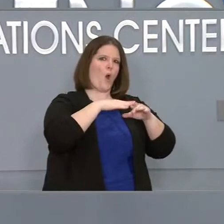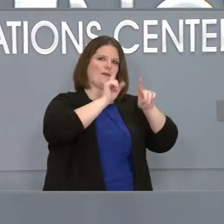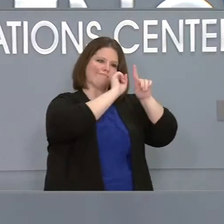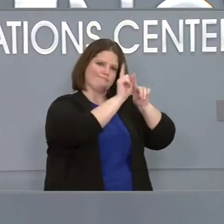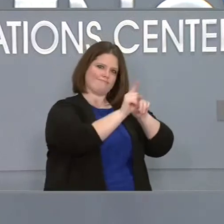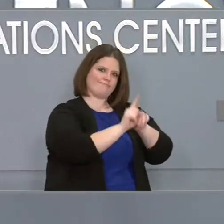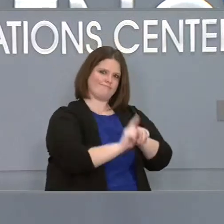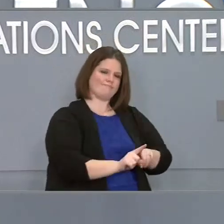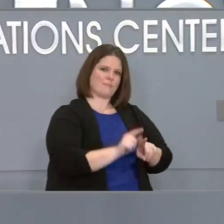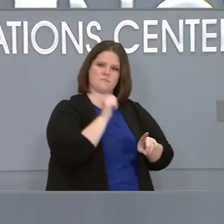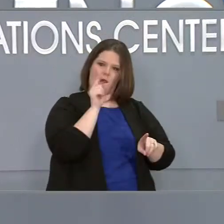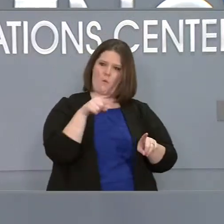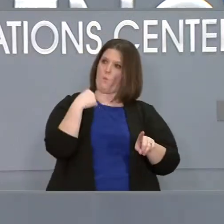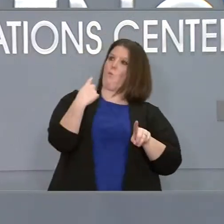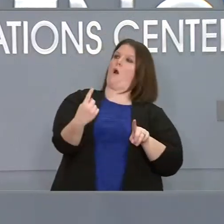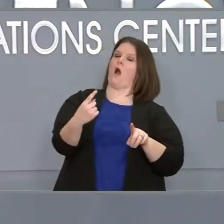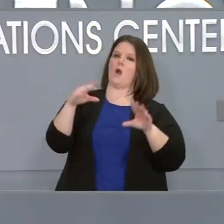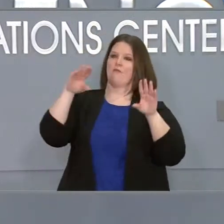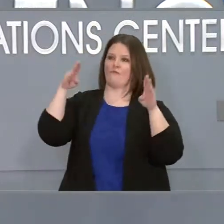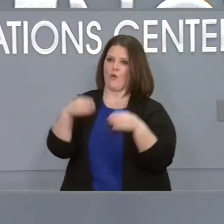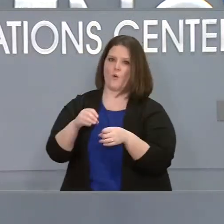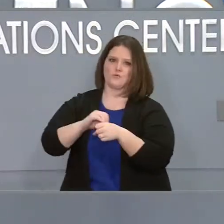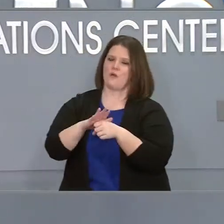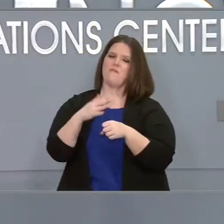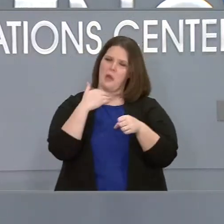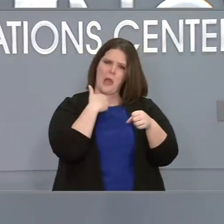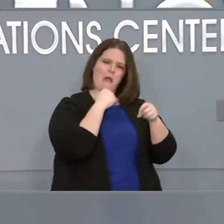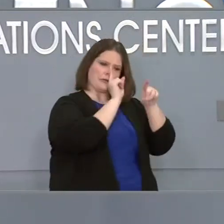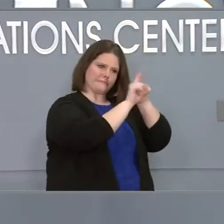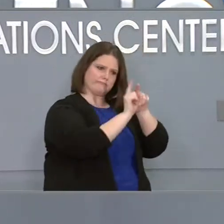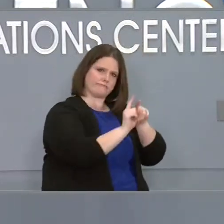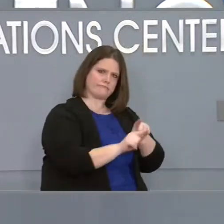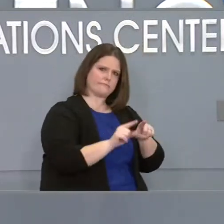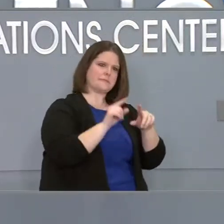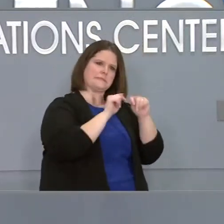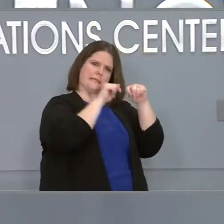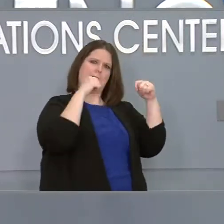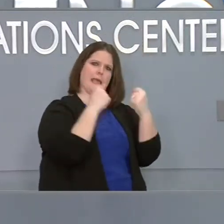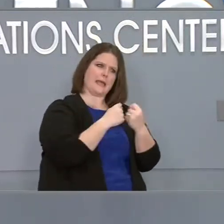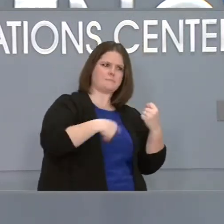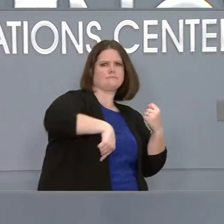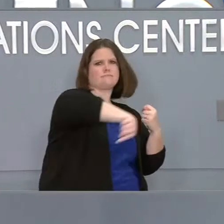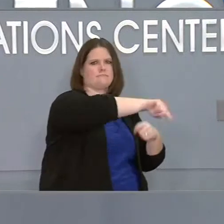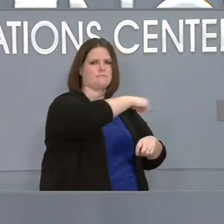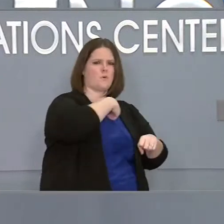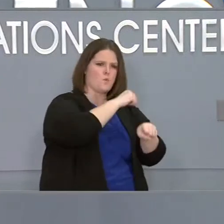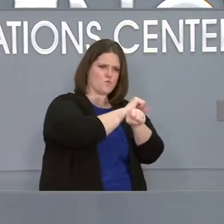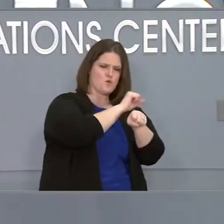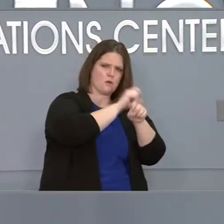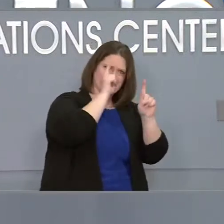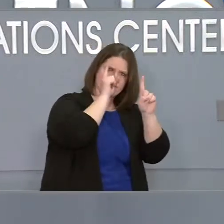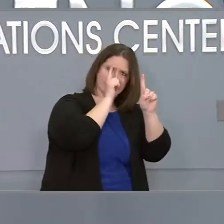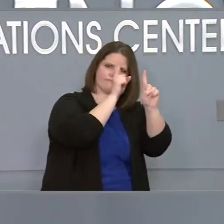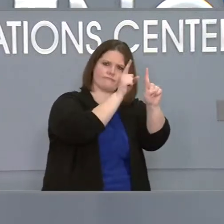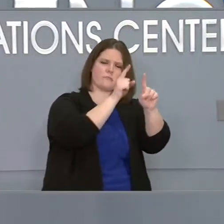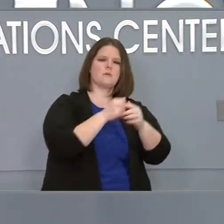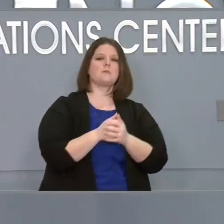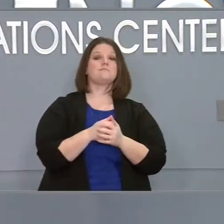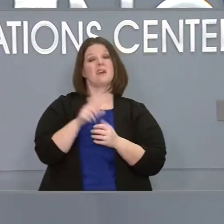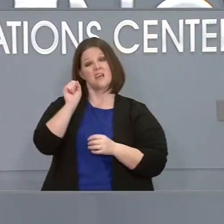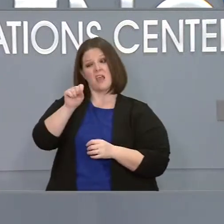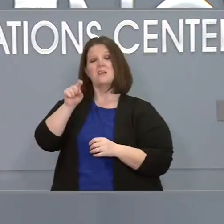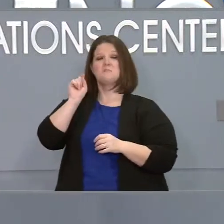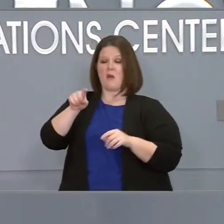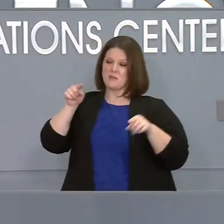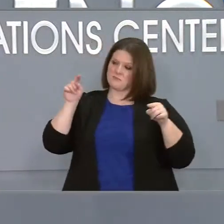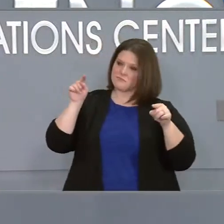services spectrum to make sure we're serving the people of North Carolina in a lot of ways. I do think going forward, we're going to have to keep our eye on COVID and the